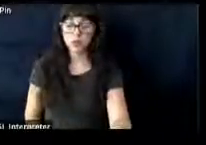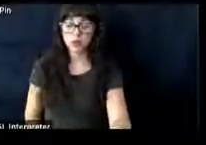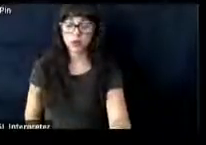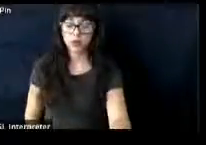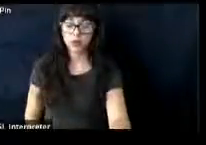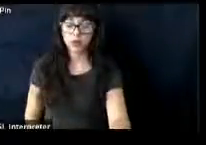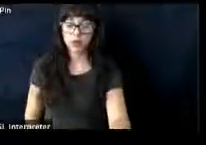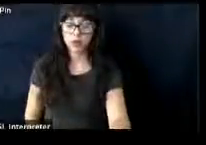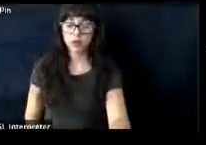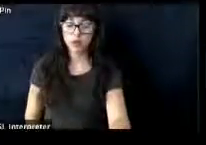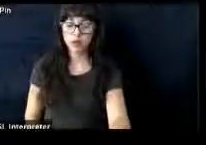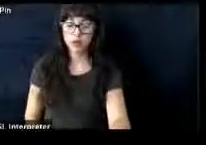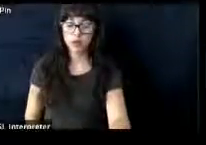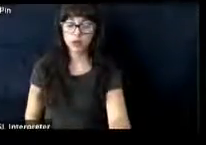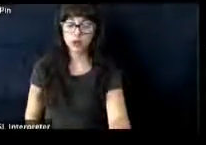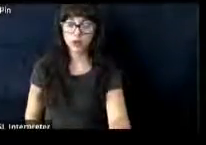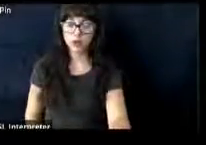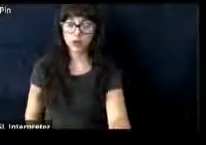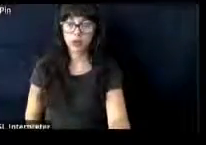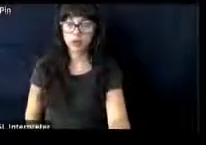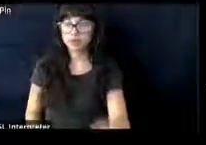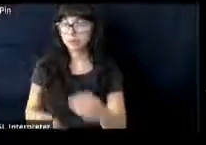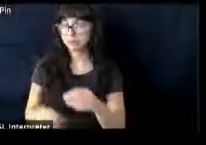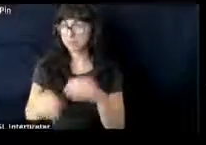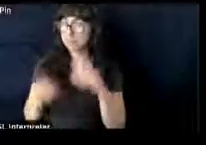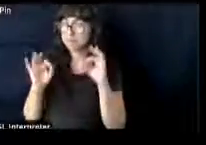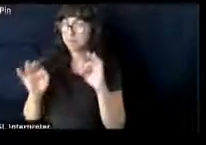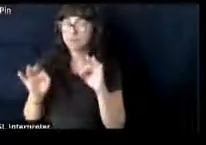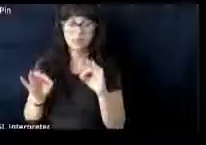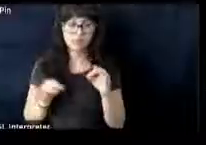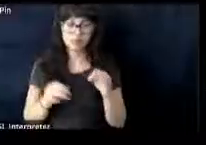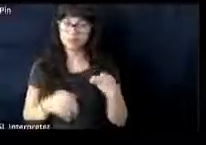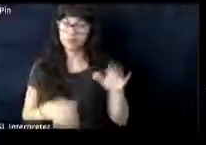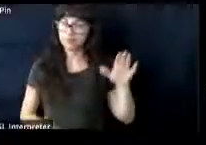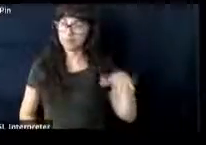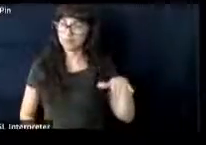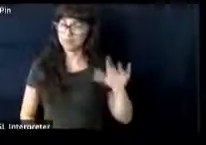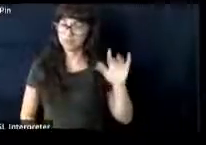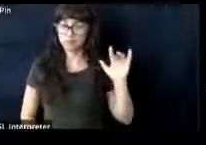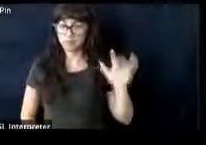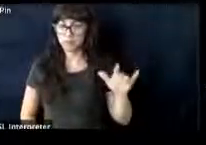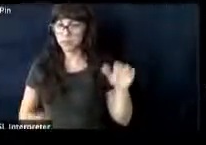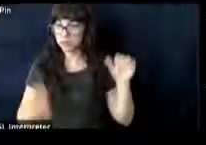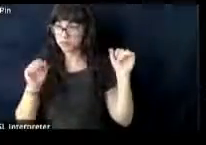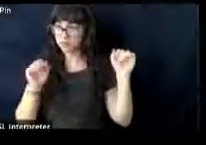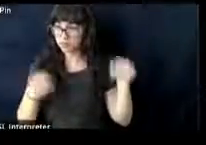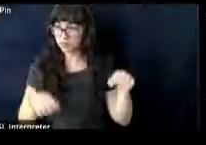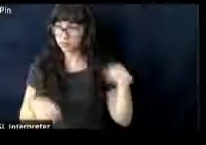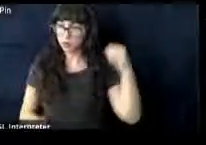There you are. You can now enable your audio in the lower left corner of your screen.